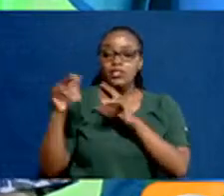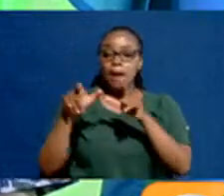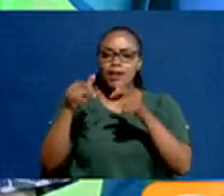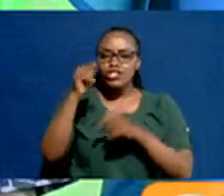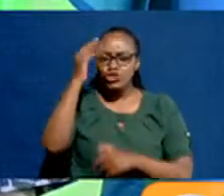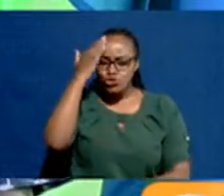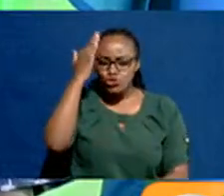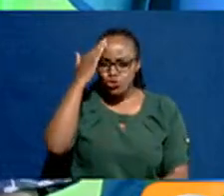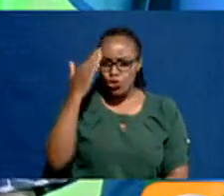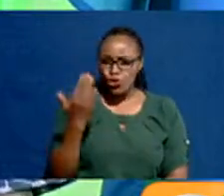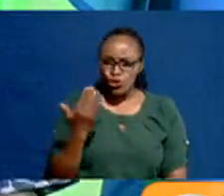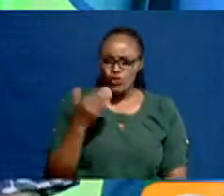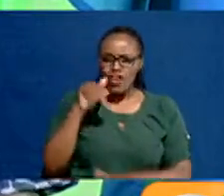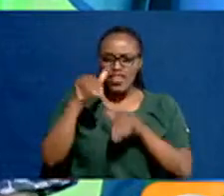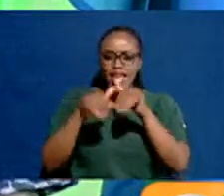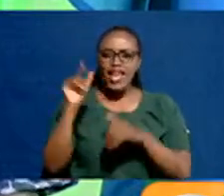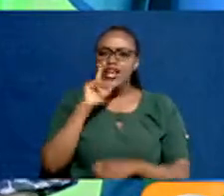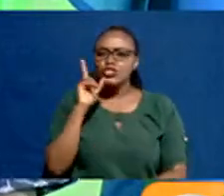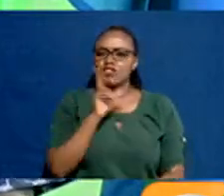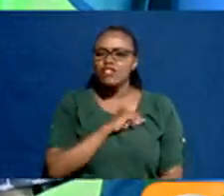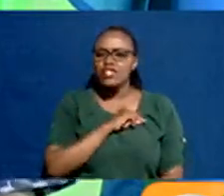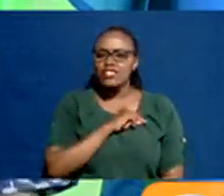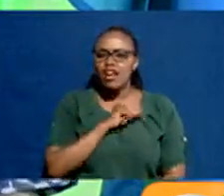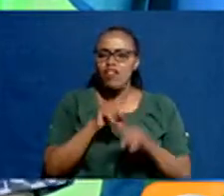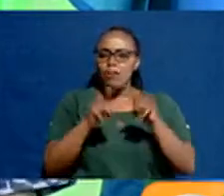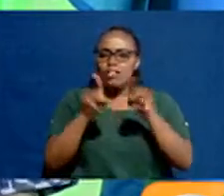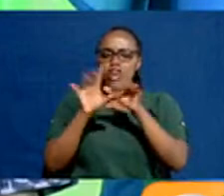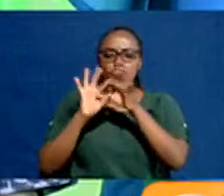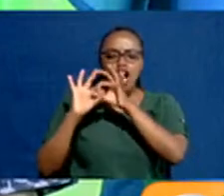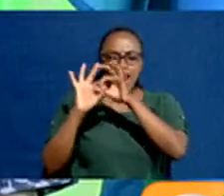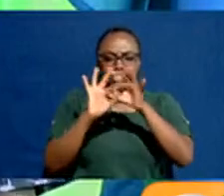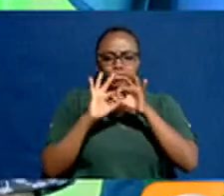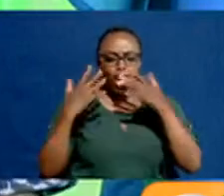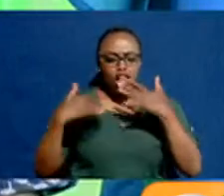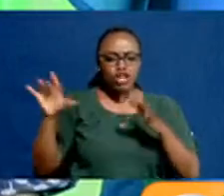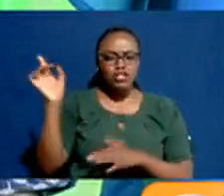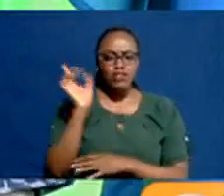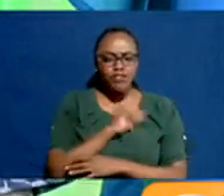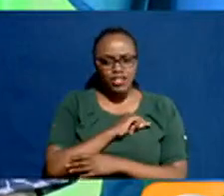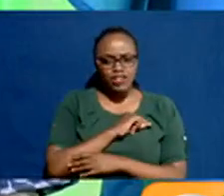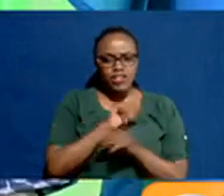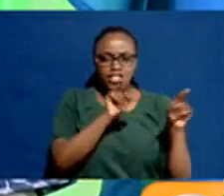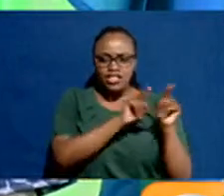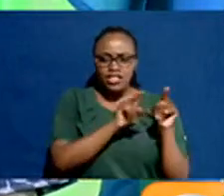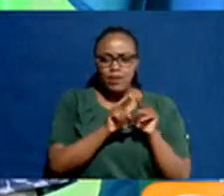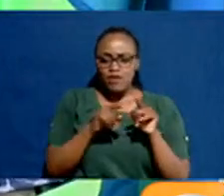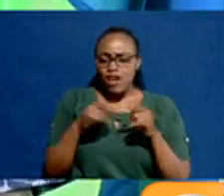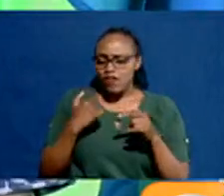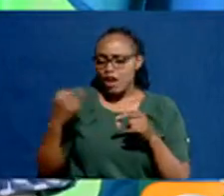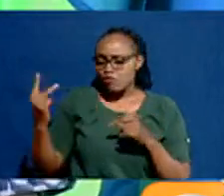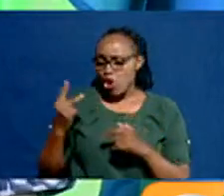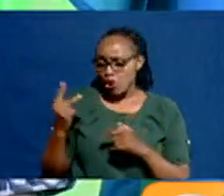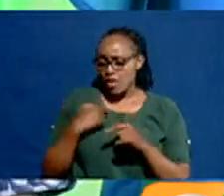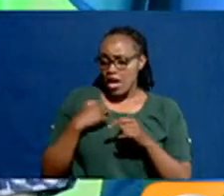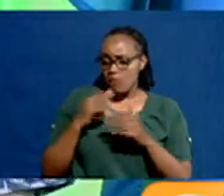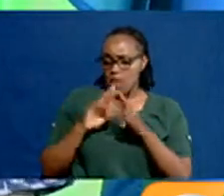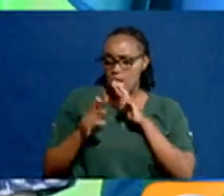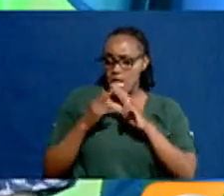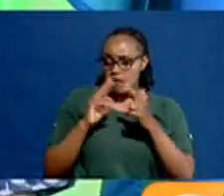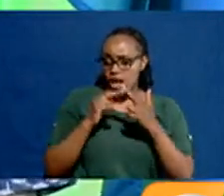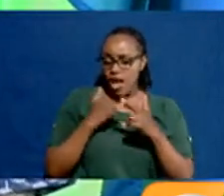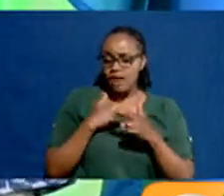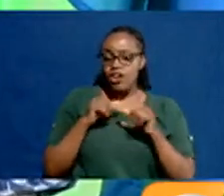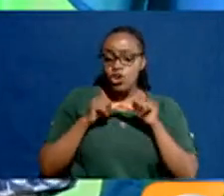know the elections are over. Okay. Azimio lost. We know you went to bed with them. Can you stop living in